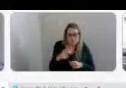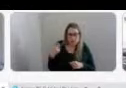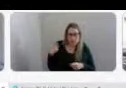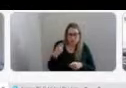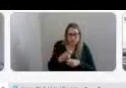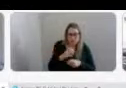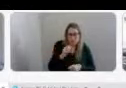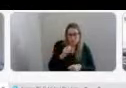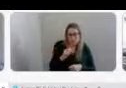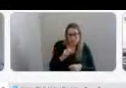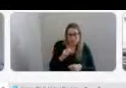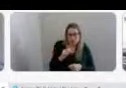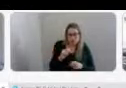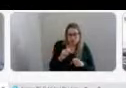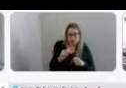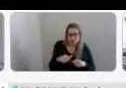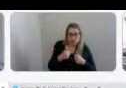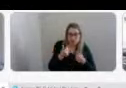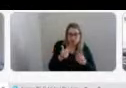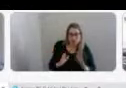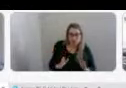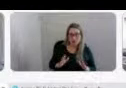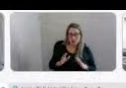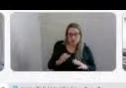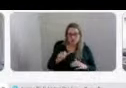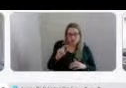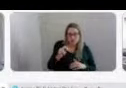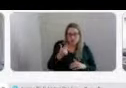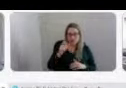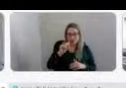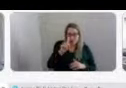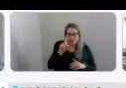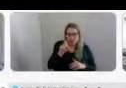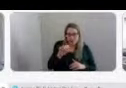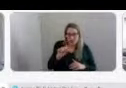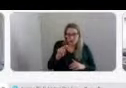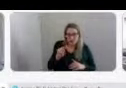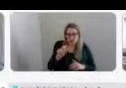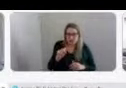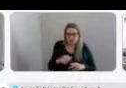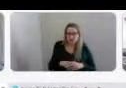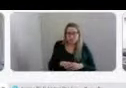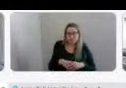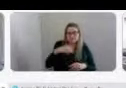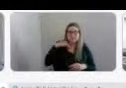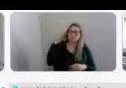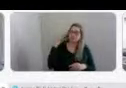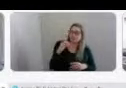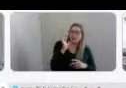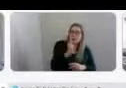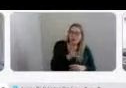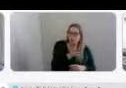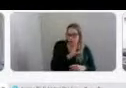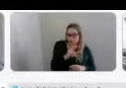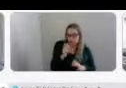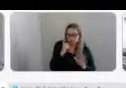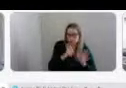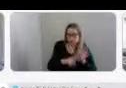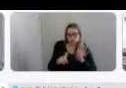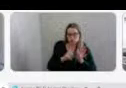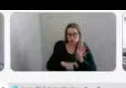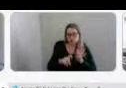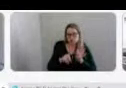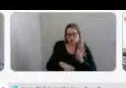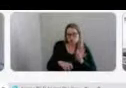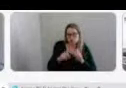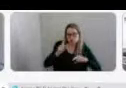is neighbors with a population of retired anglo-saxons in eastern half of our county that is primarily agricultural and mining this little county is very